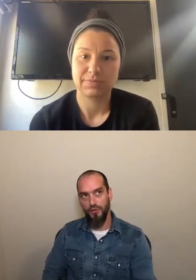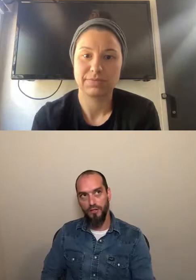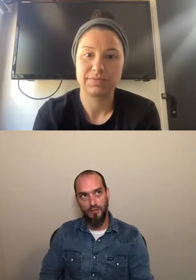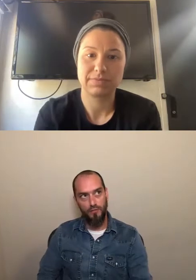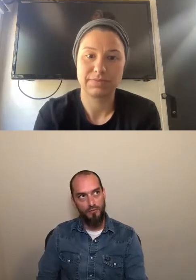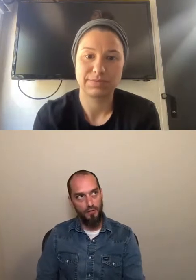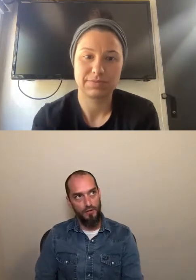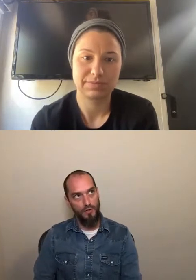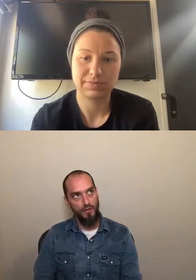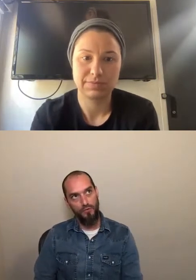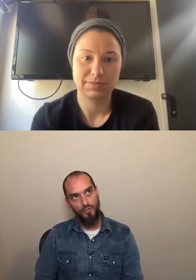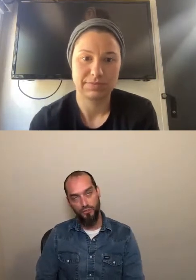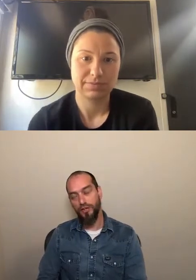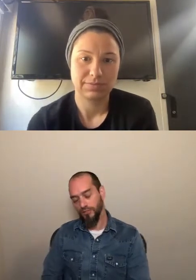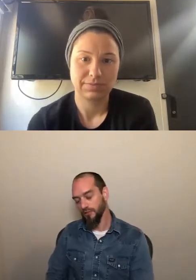Licensing and